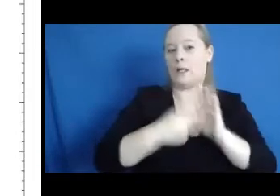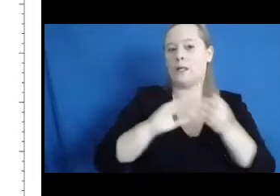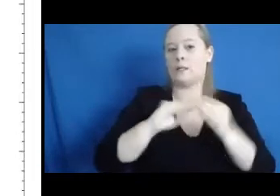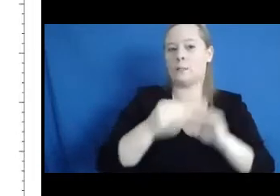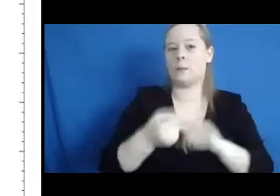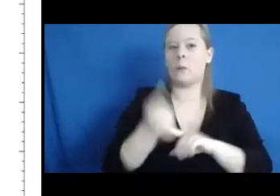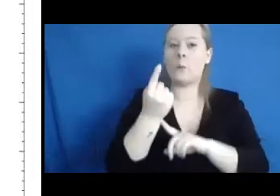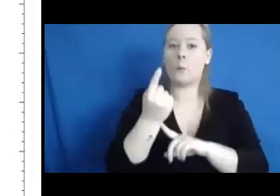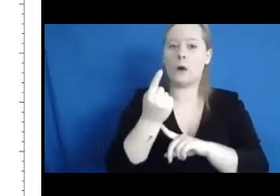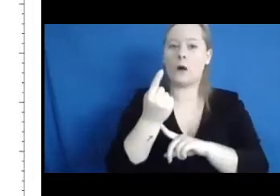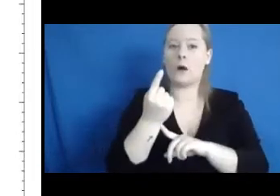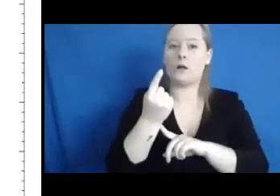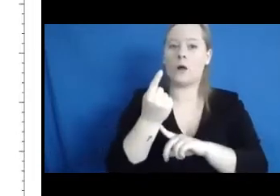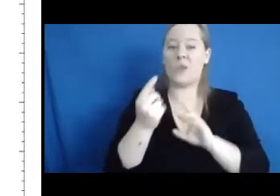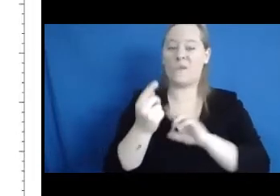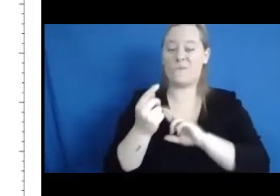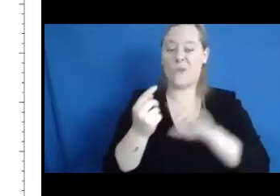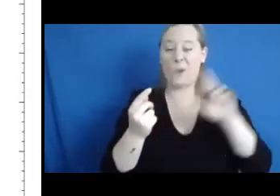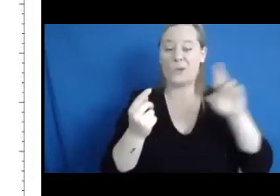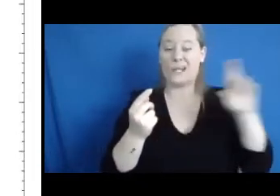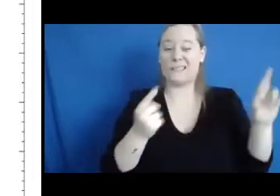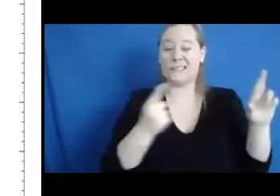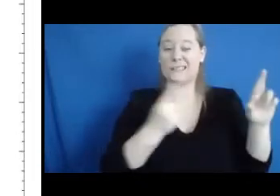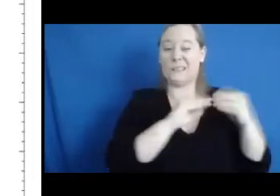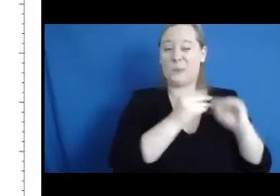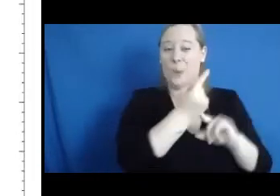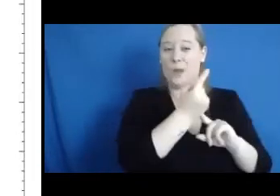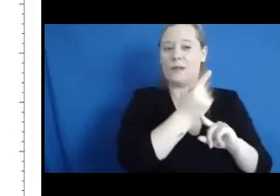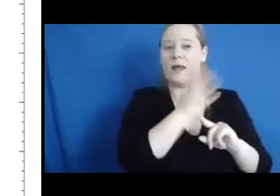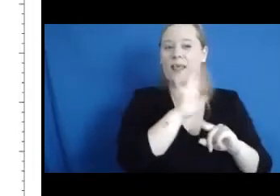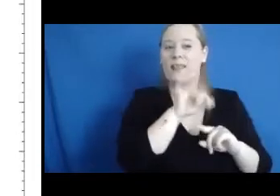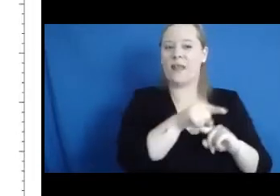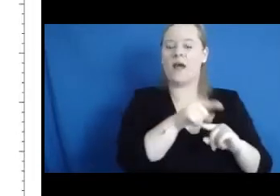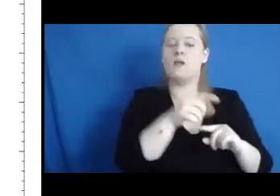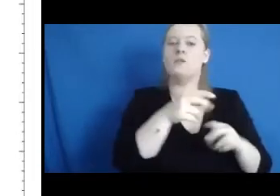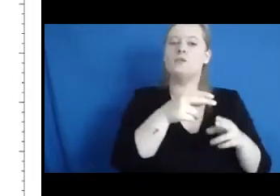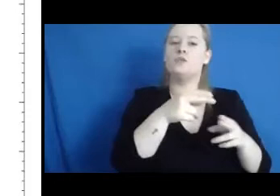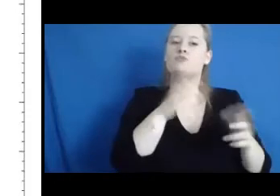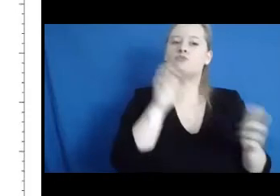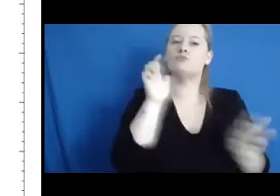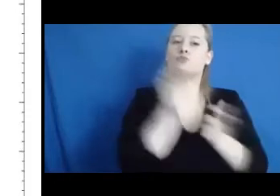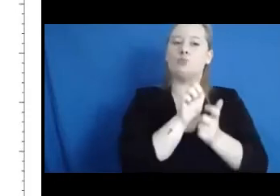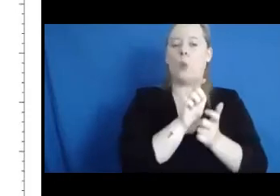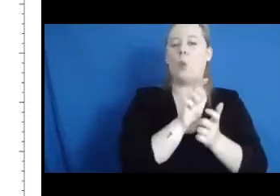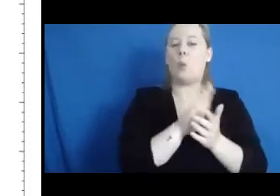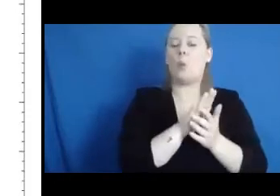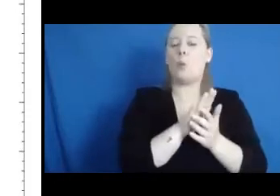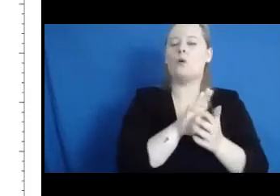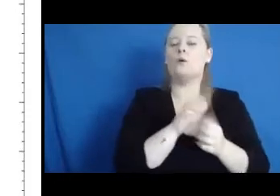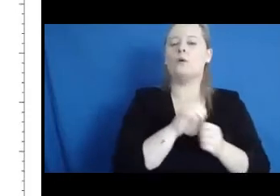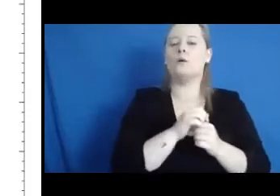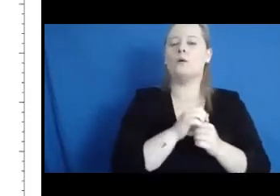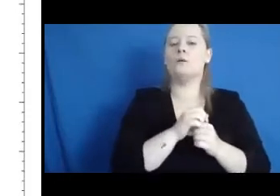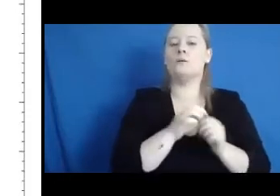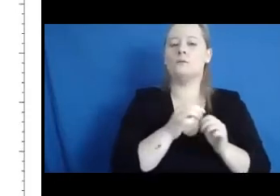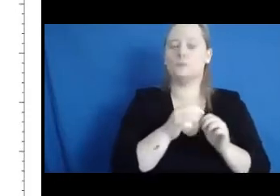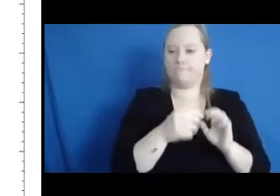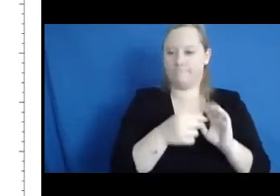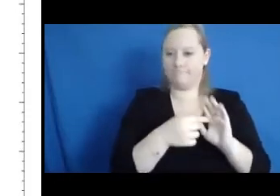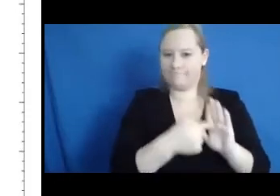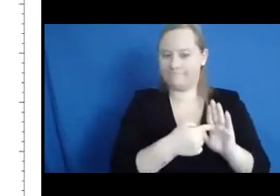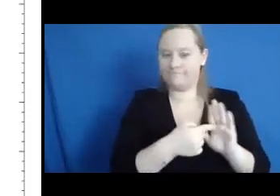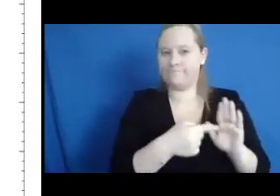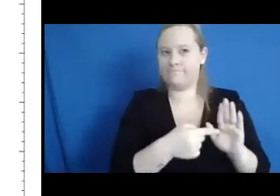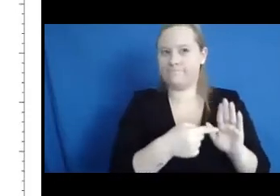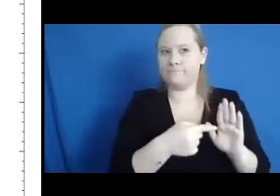far right of this image, that's a much shorter core. To remind you, that is a core that is